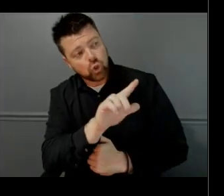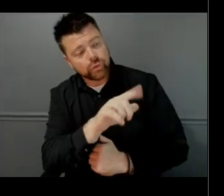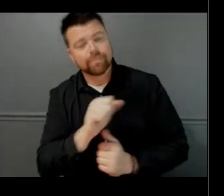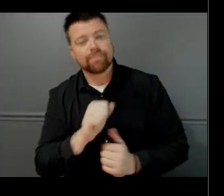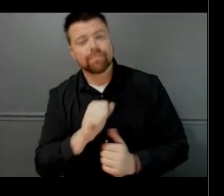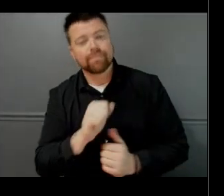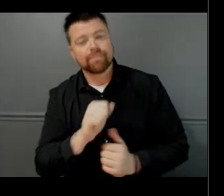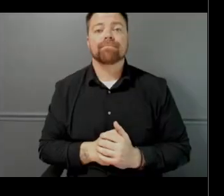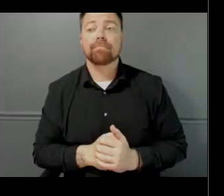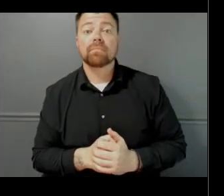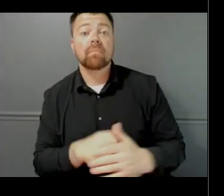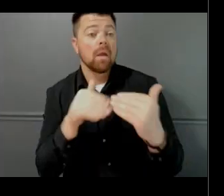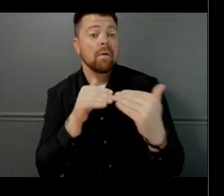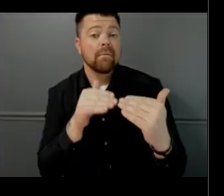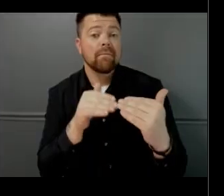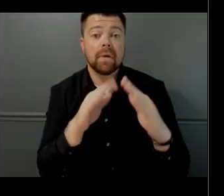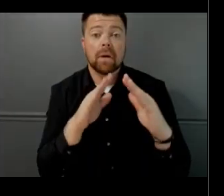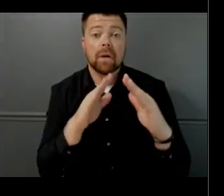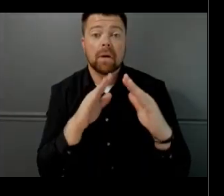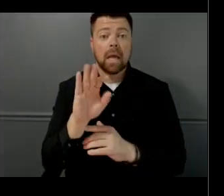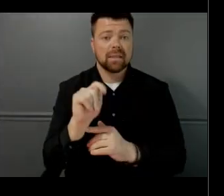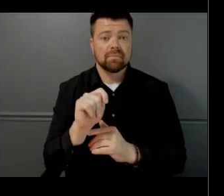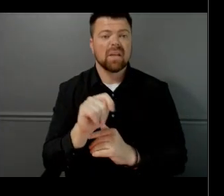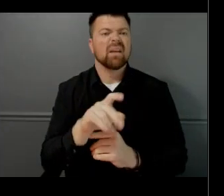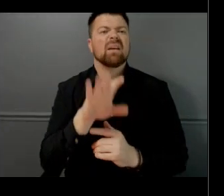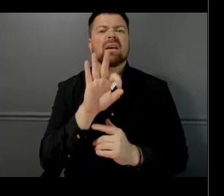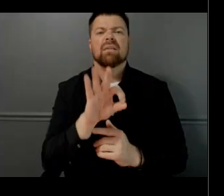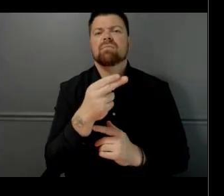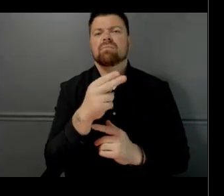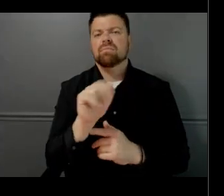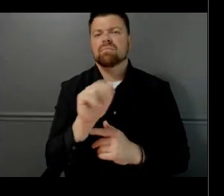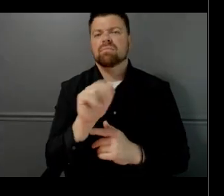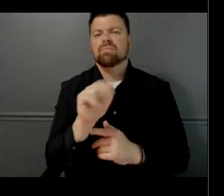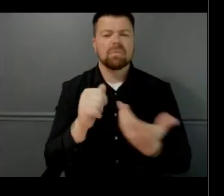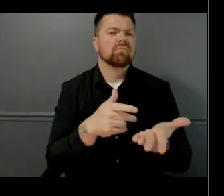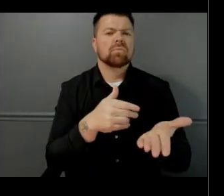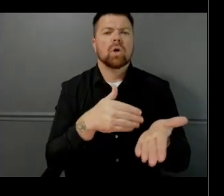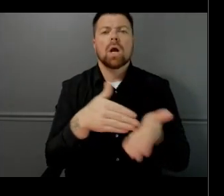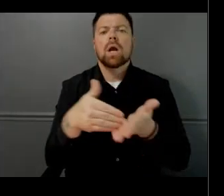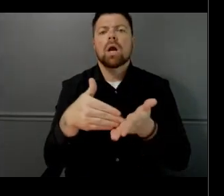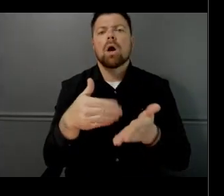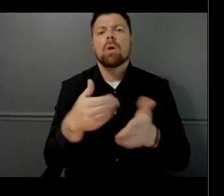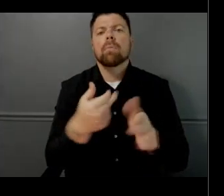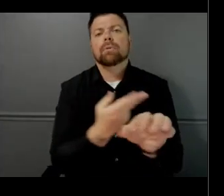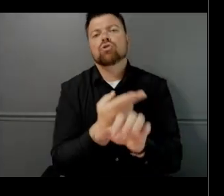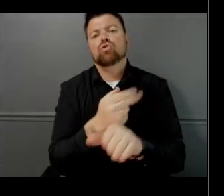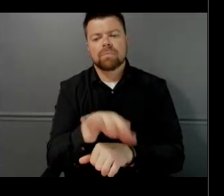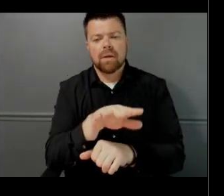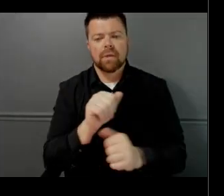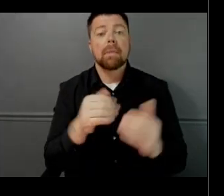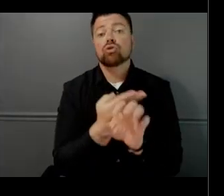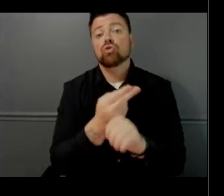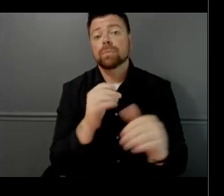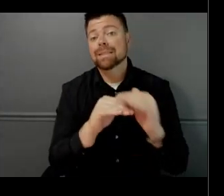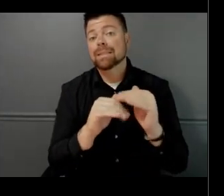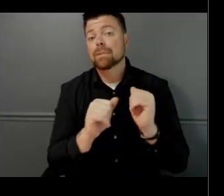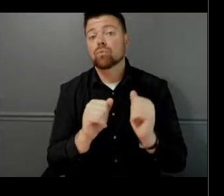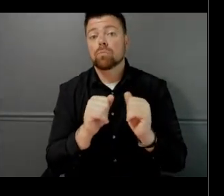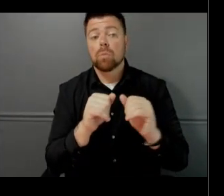The Fair Housing Act requires that public use and common use areas be accessible for persons with